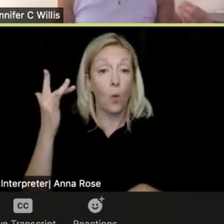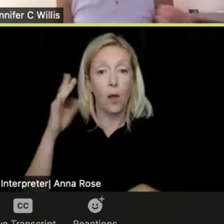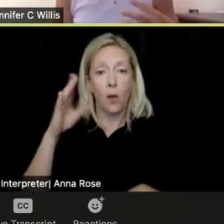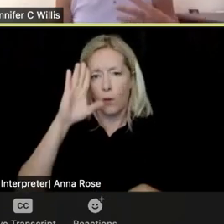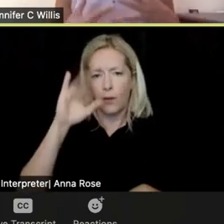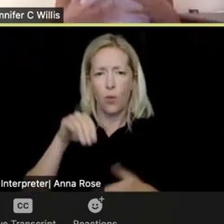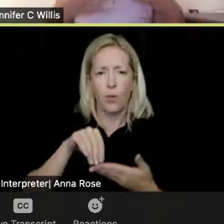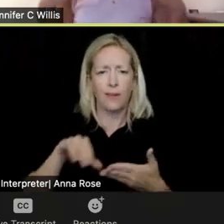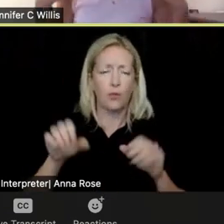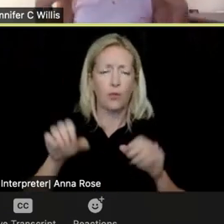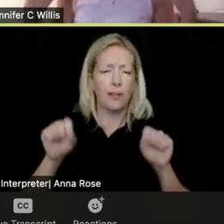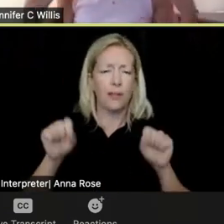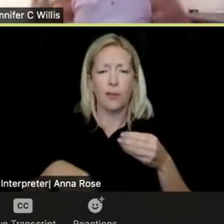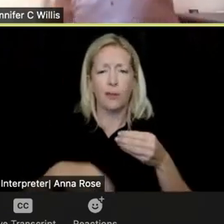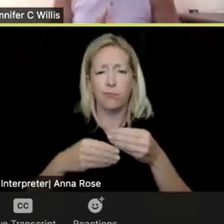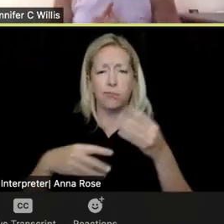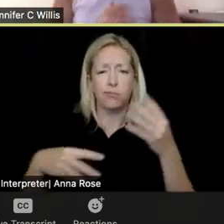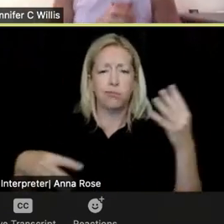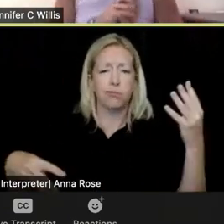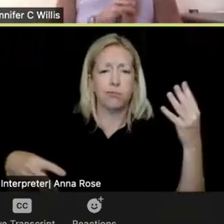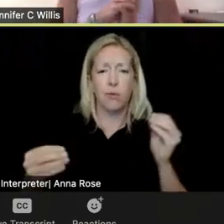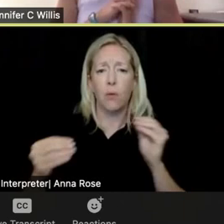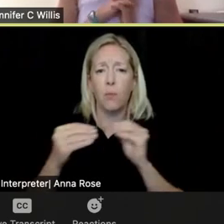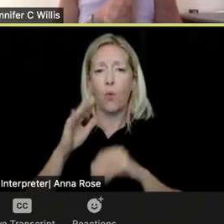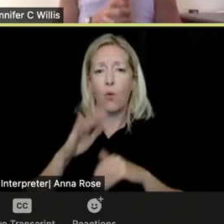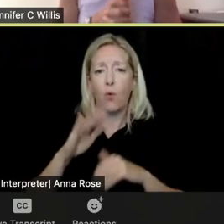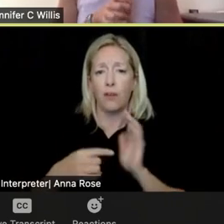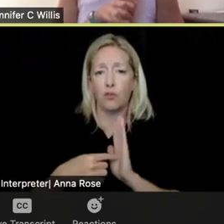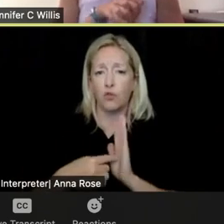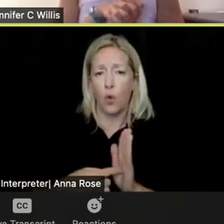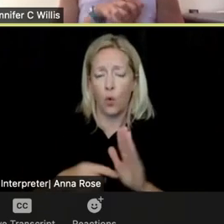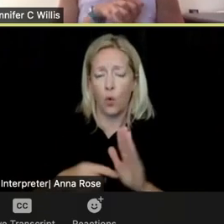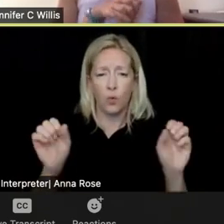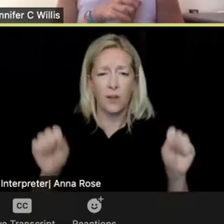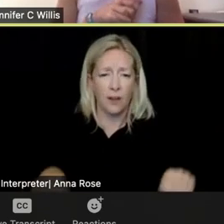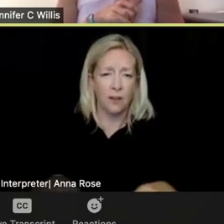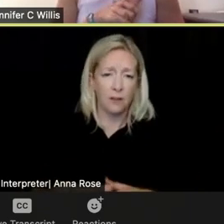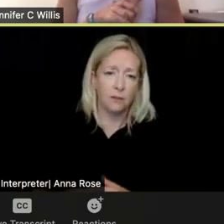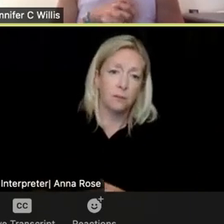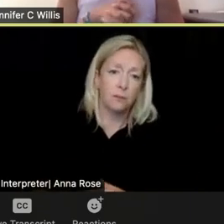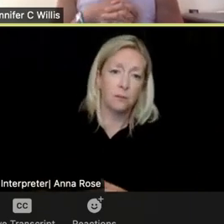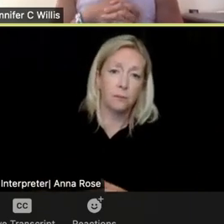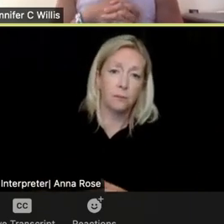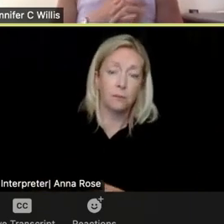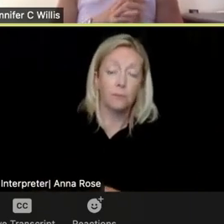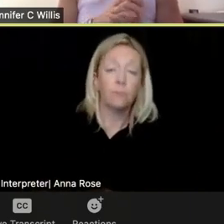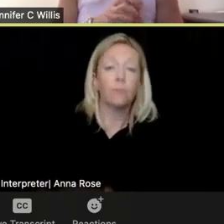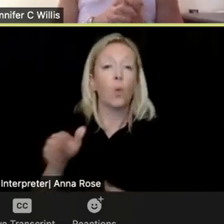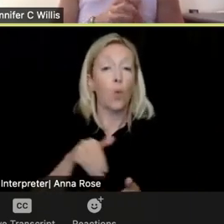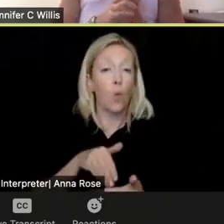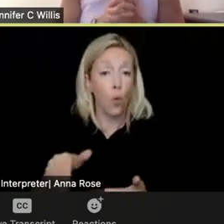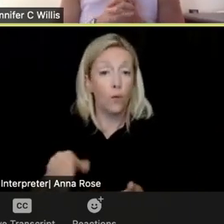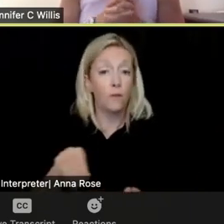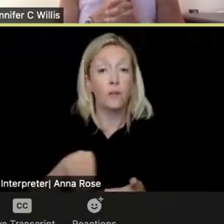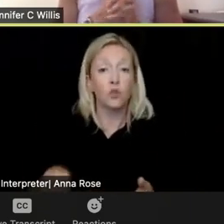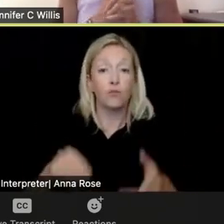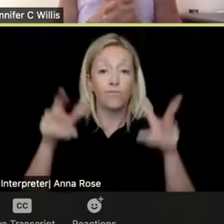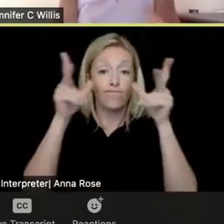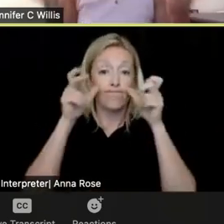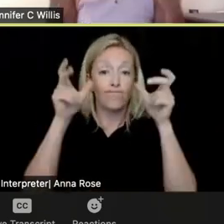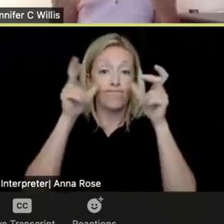certainly capable of much more sometimes than they are even able to show us. And oftentimes are